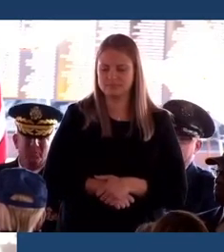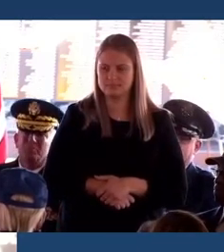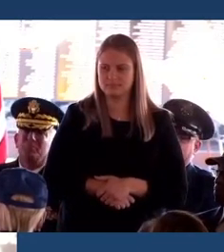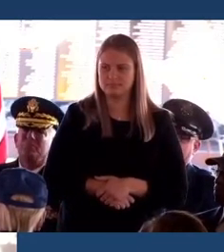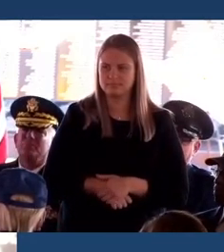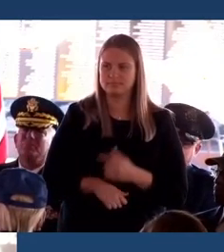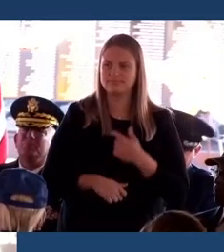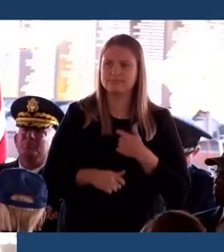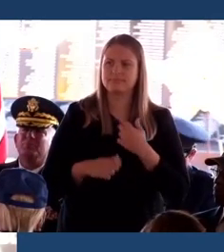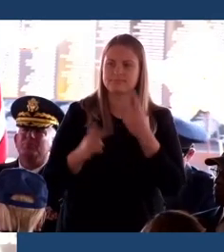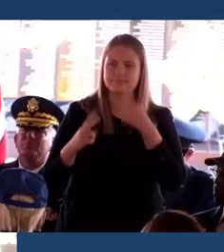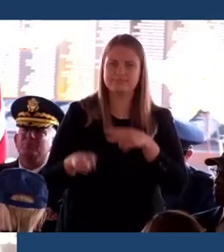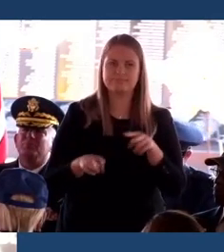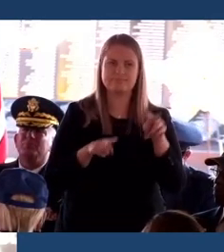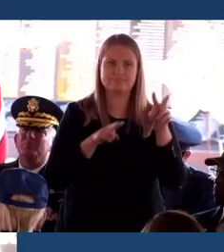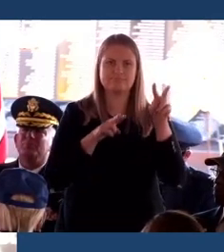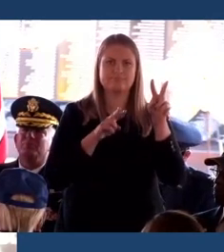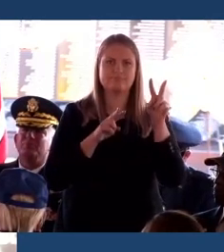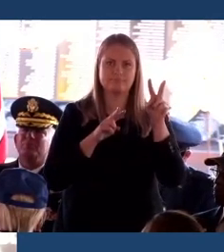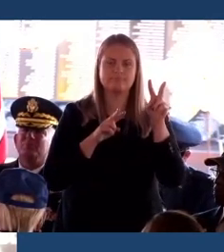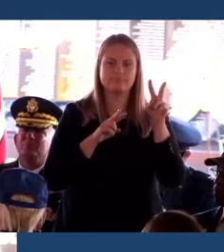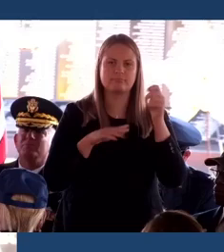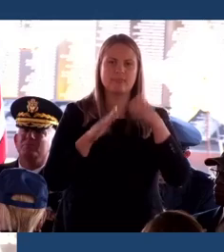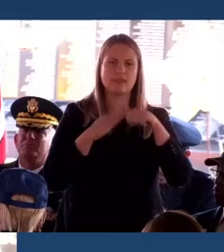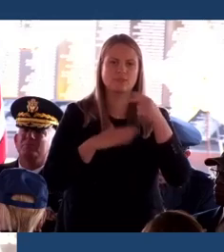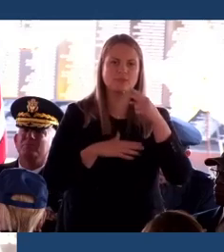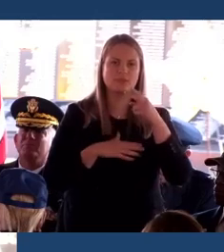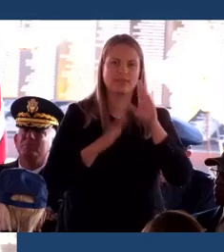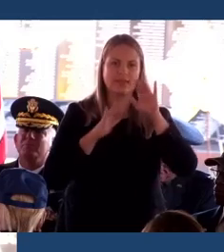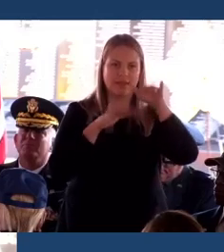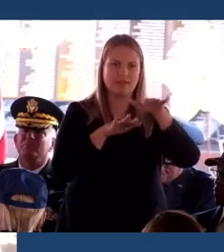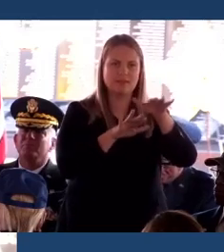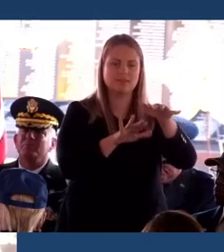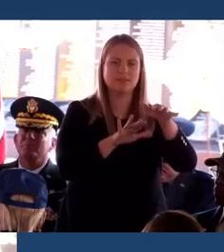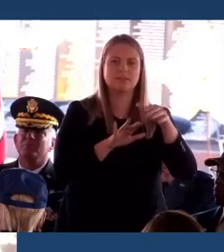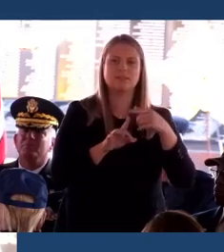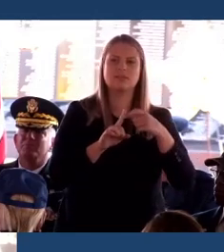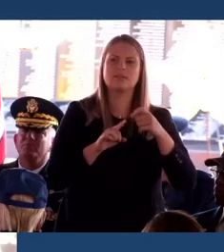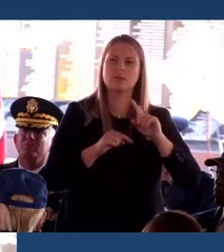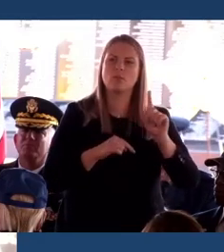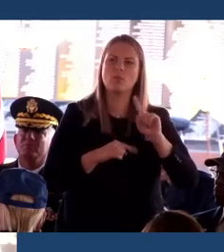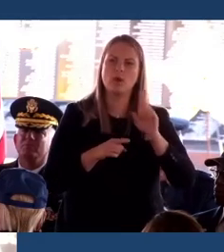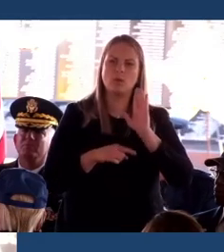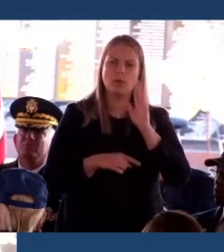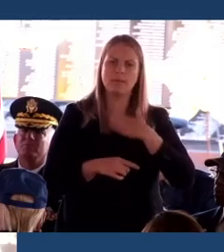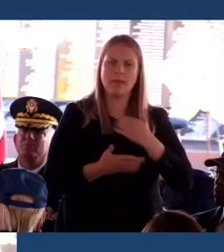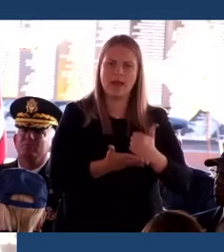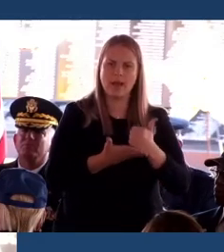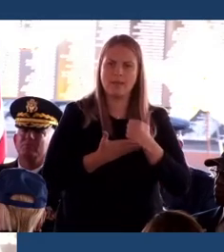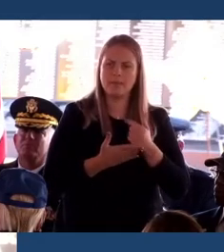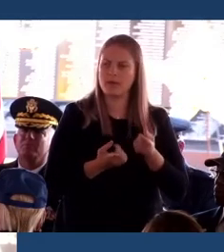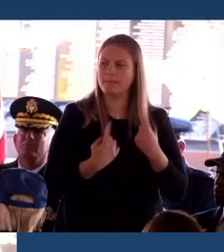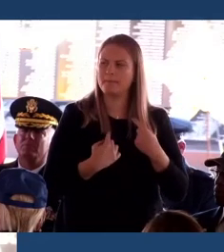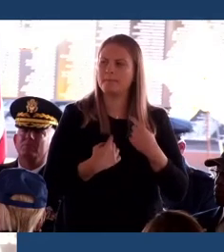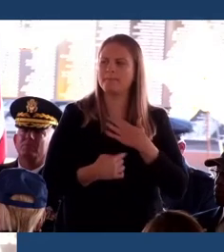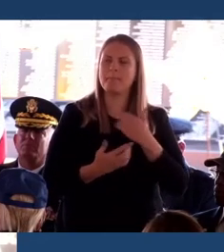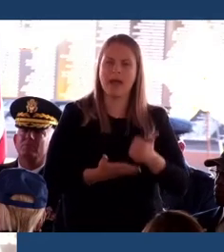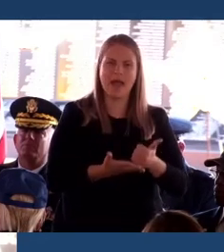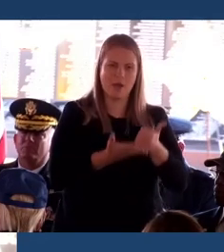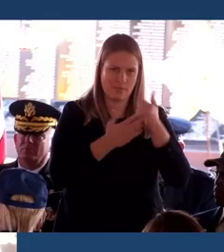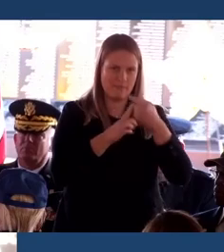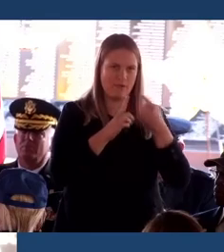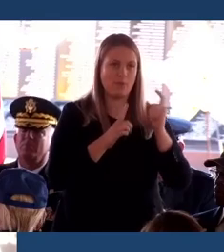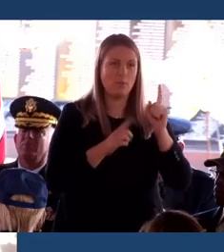I lift up my eyes unto the hills. From whence will my help come? My help comes from the